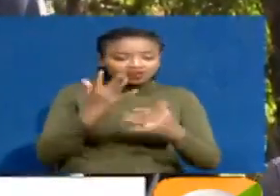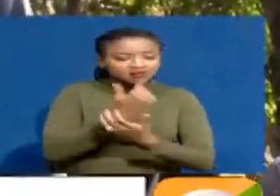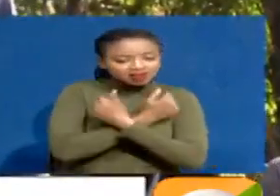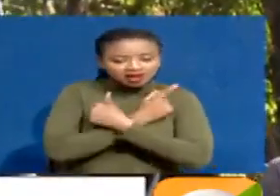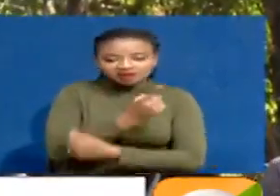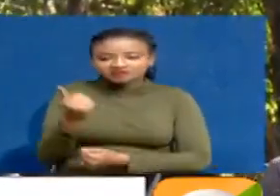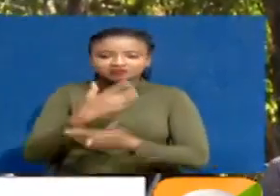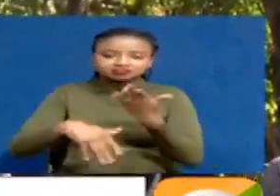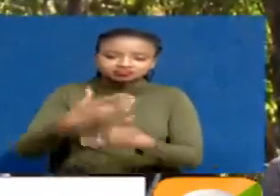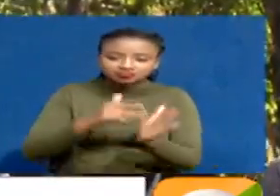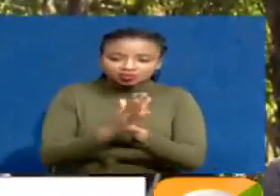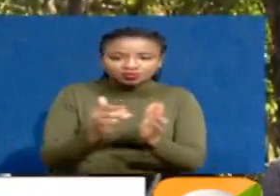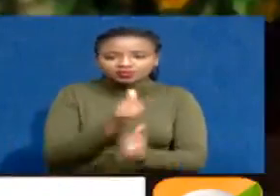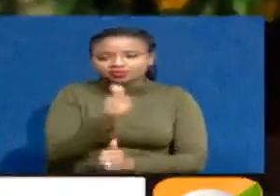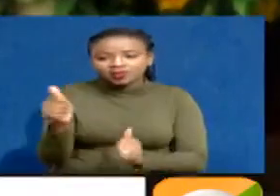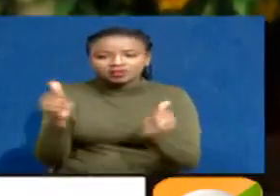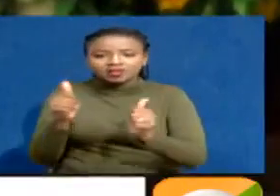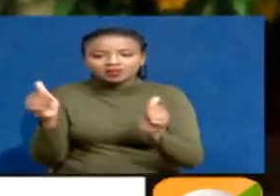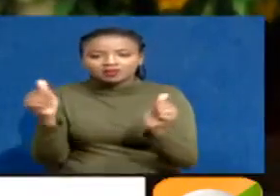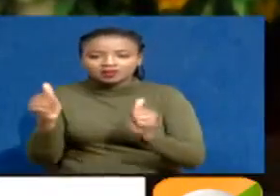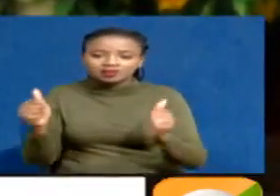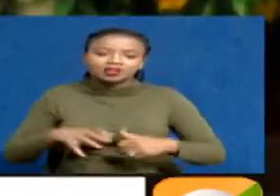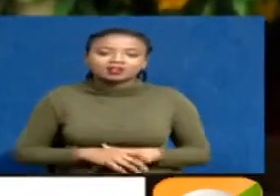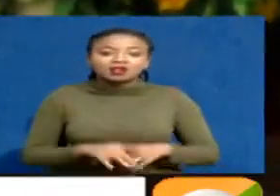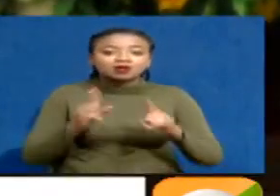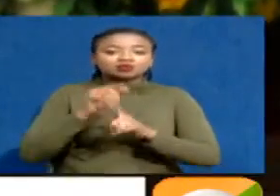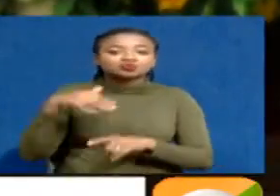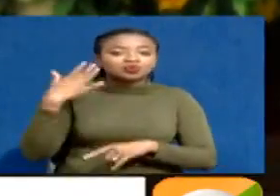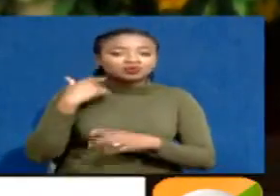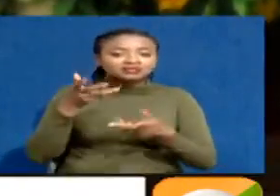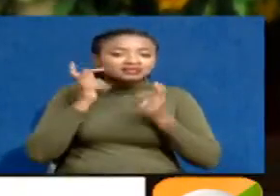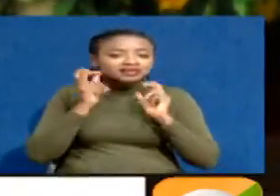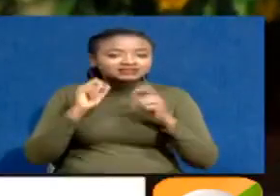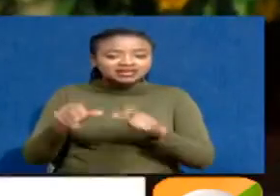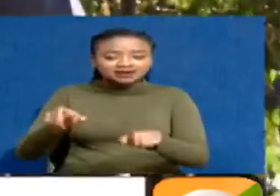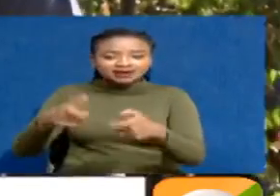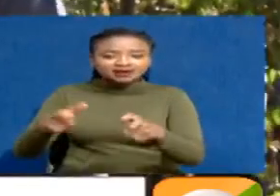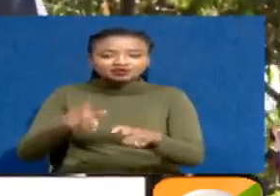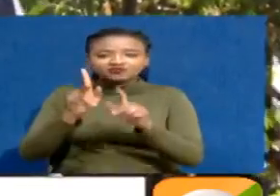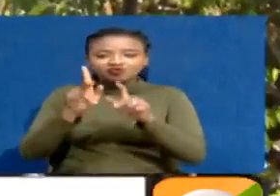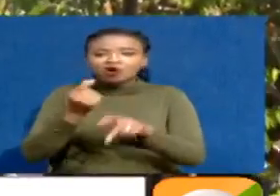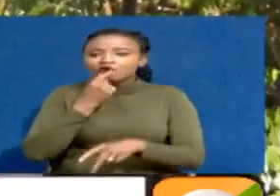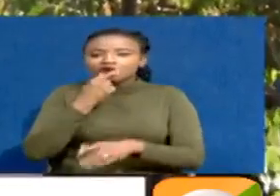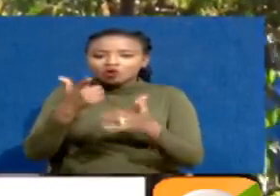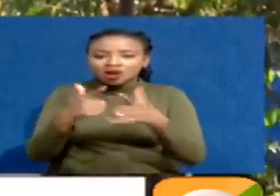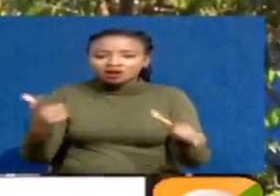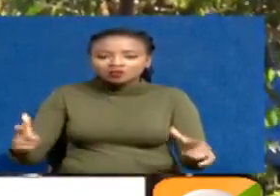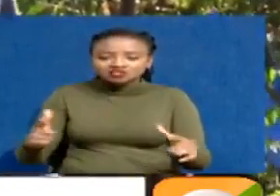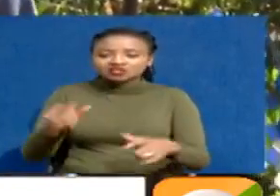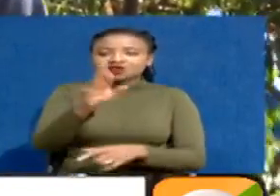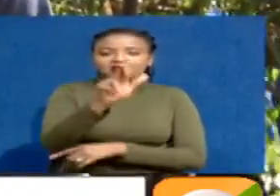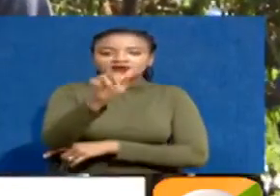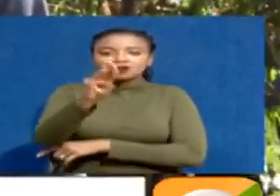liked by his colleagues. He was always on top of his game. He really liked listening to Ramogi itself, so the Ramogi was always